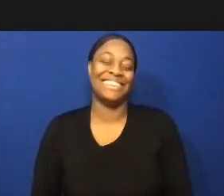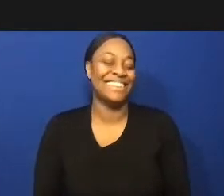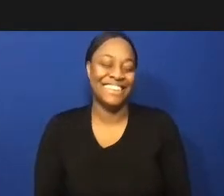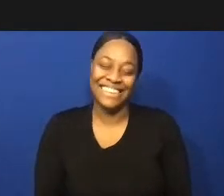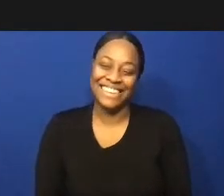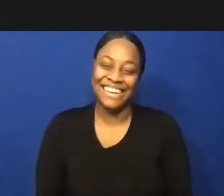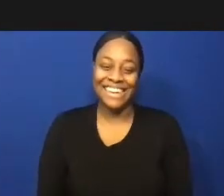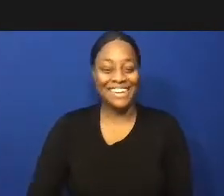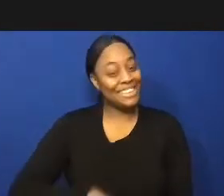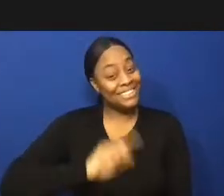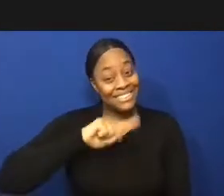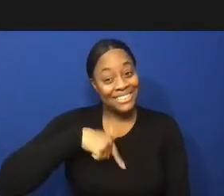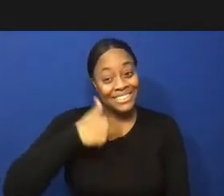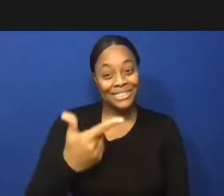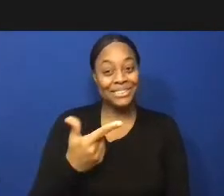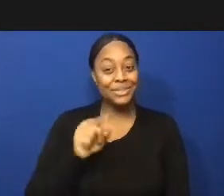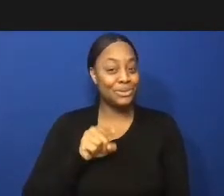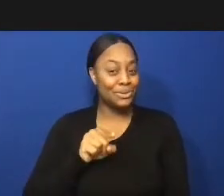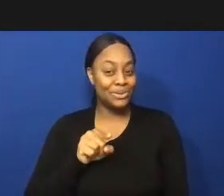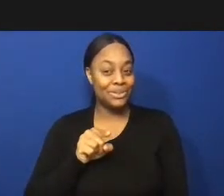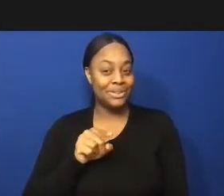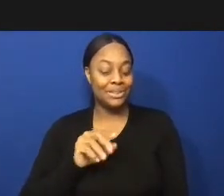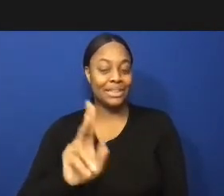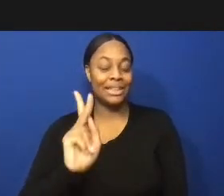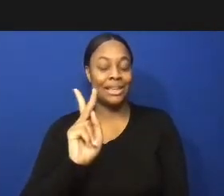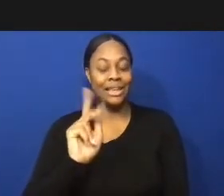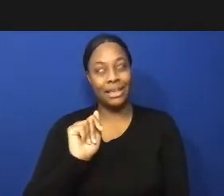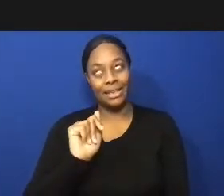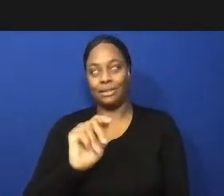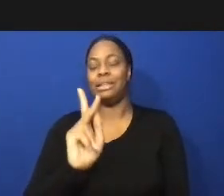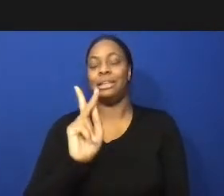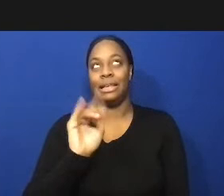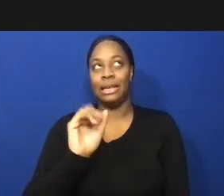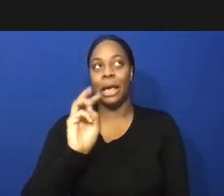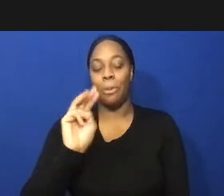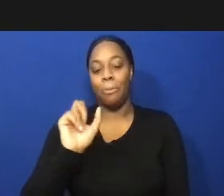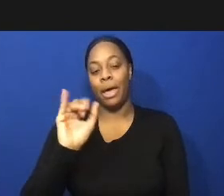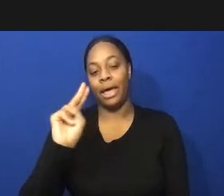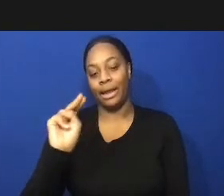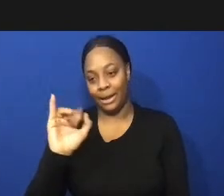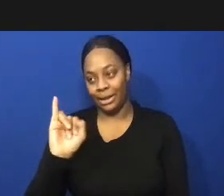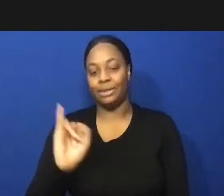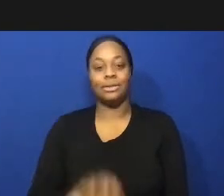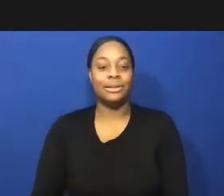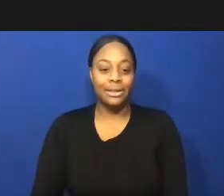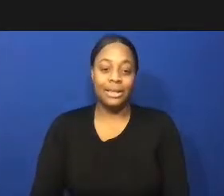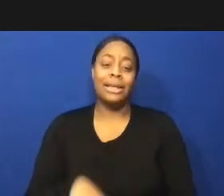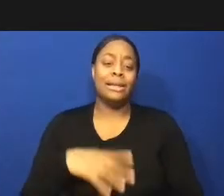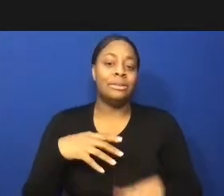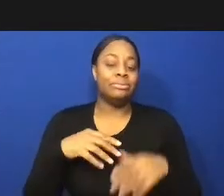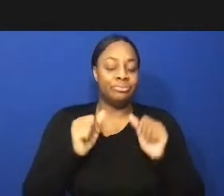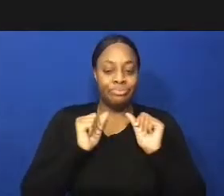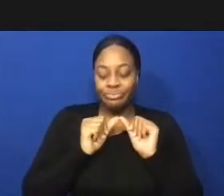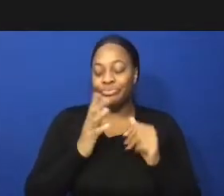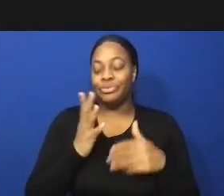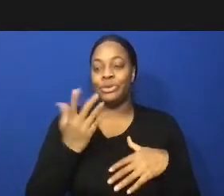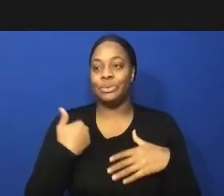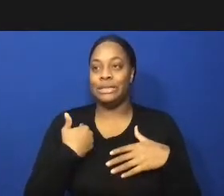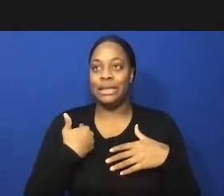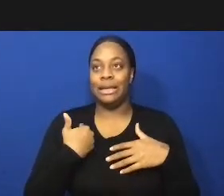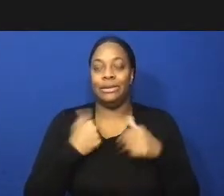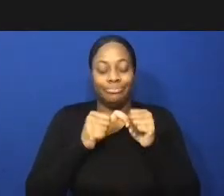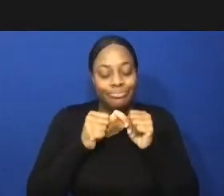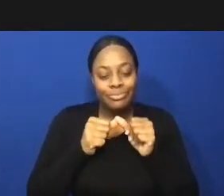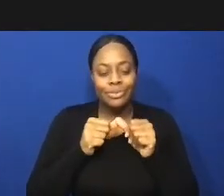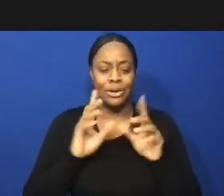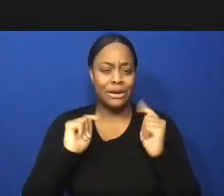And I'm turning it back to you, Kimani. Thank you. As always, we stay vigilant. So our